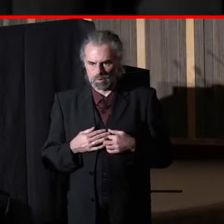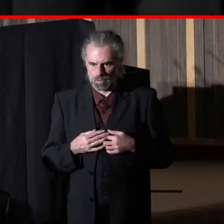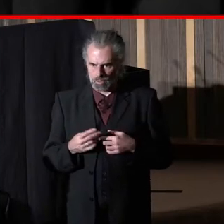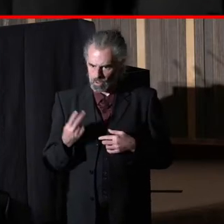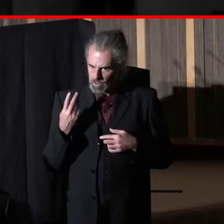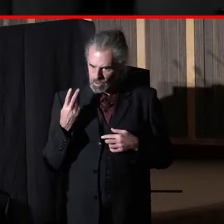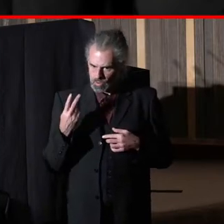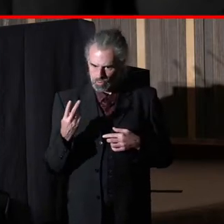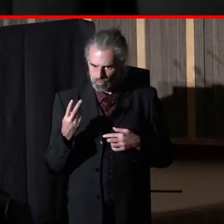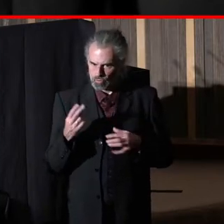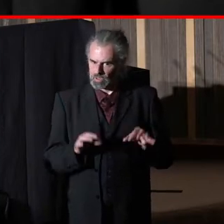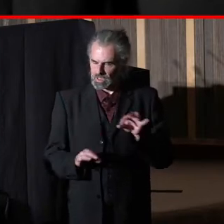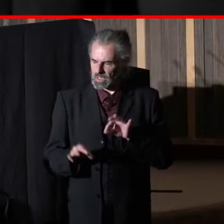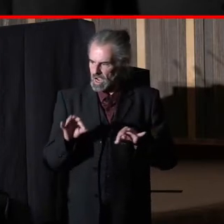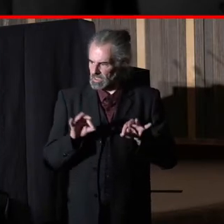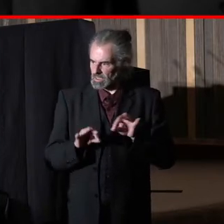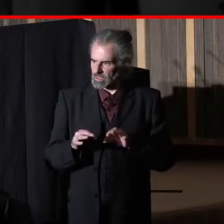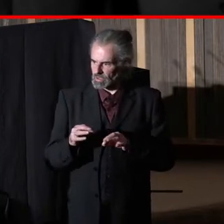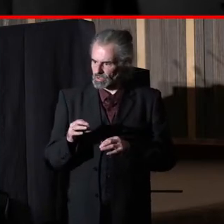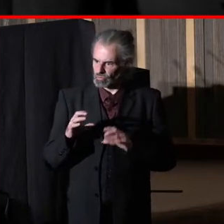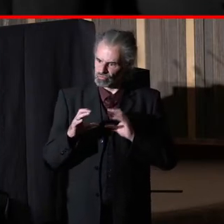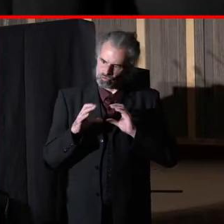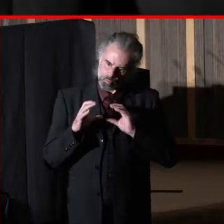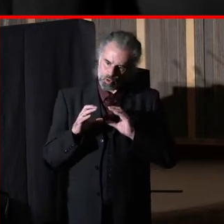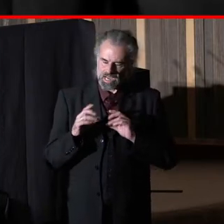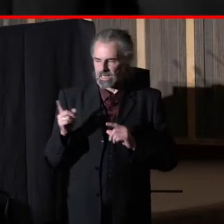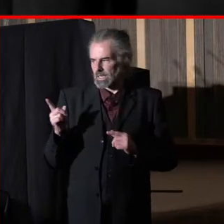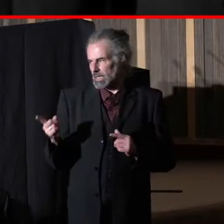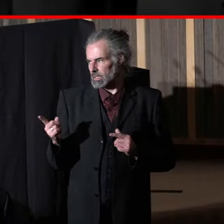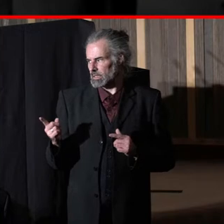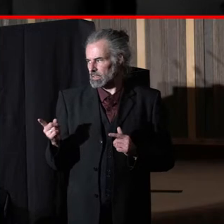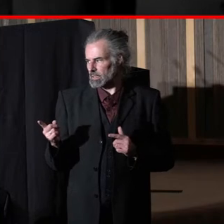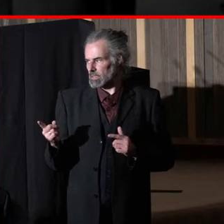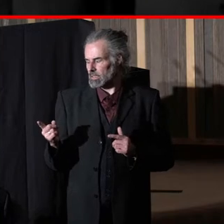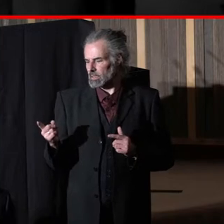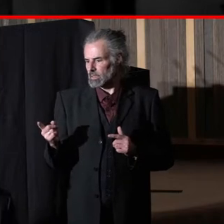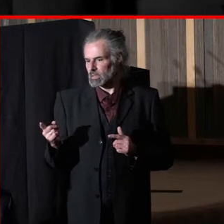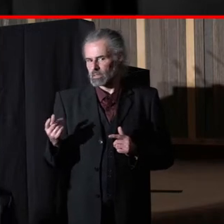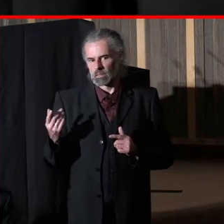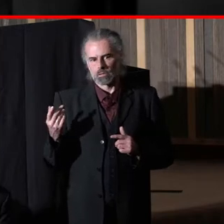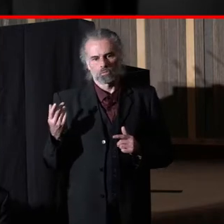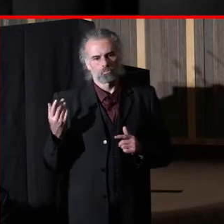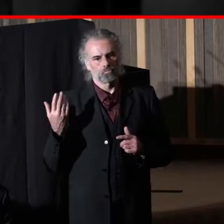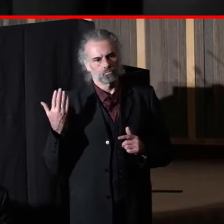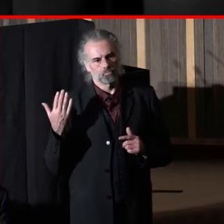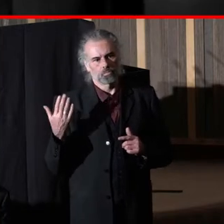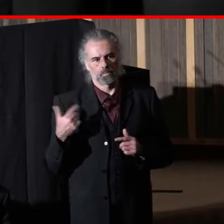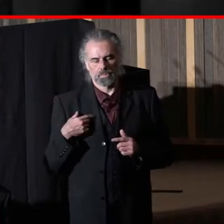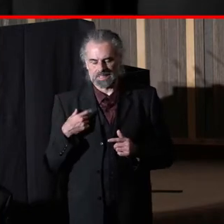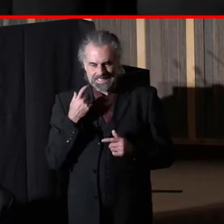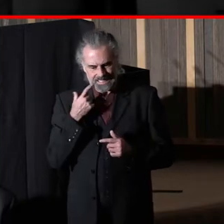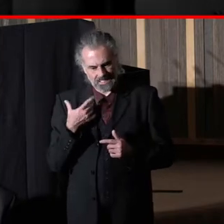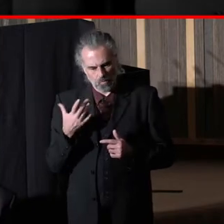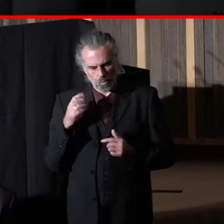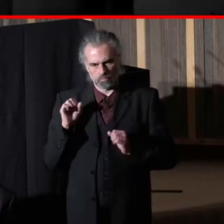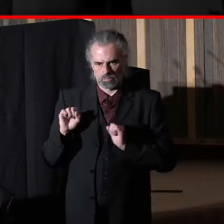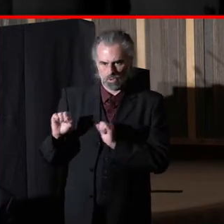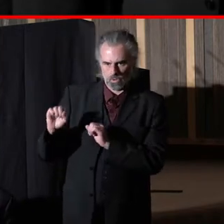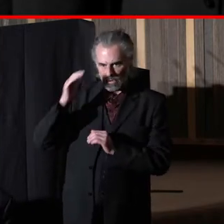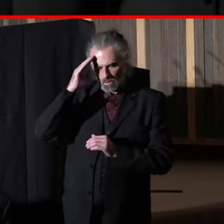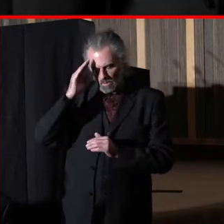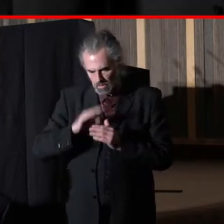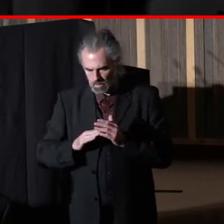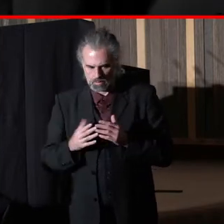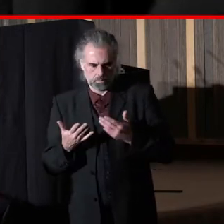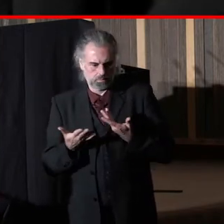two science communicators, it was easier because they have some idea of how to get this